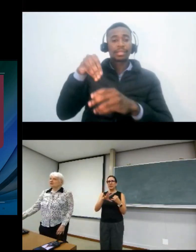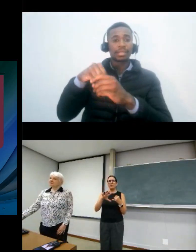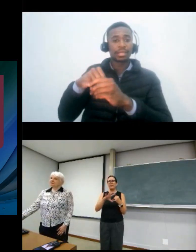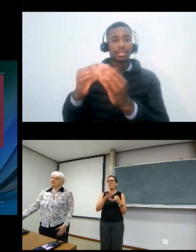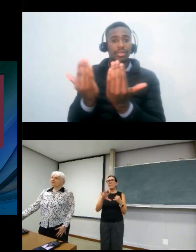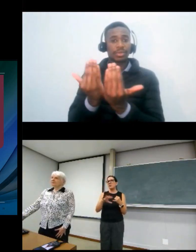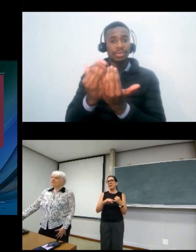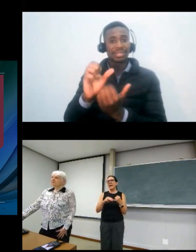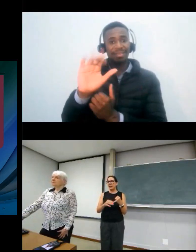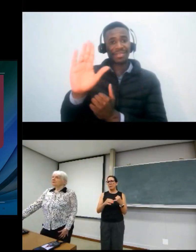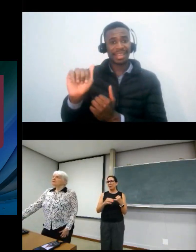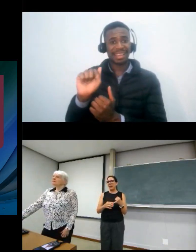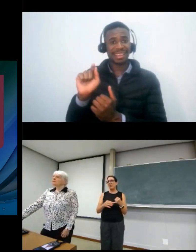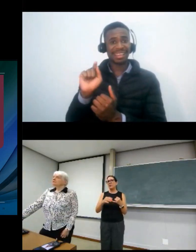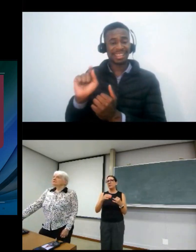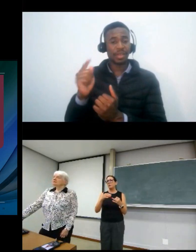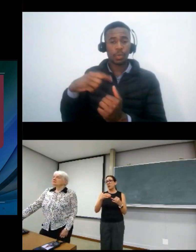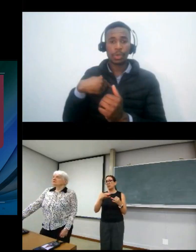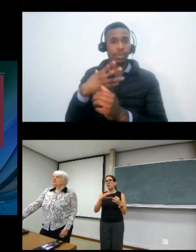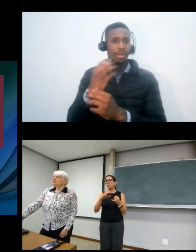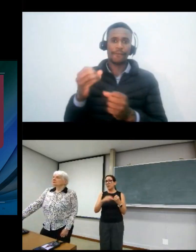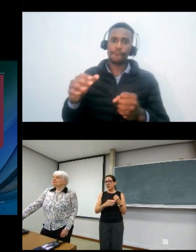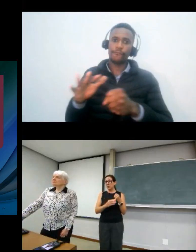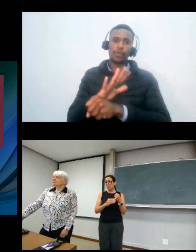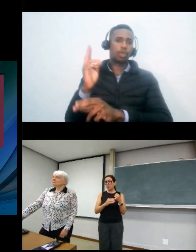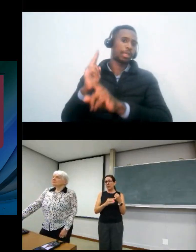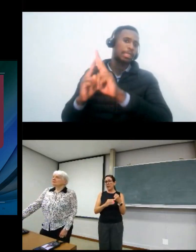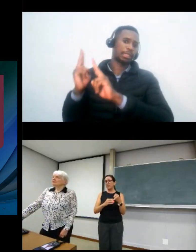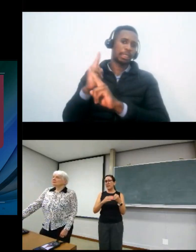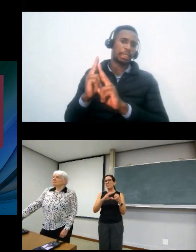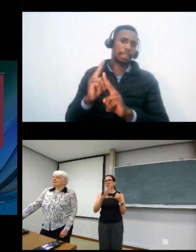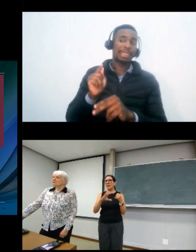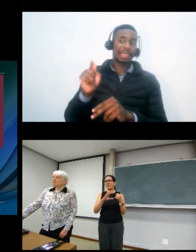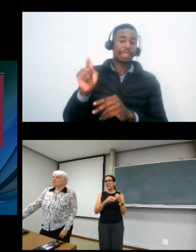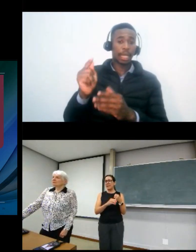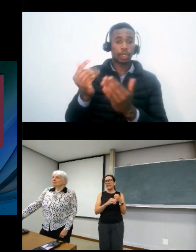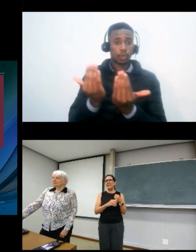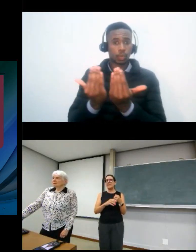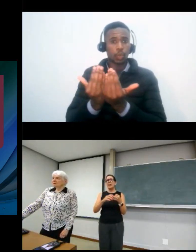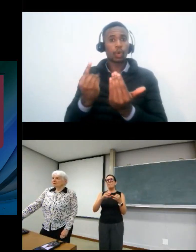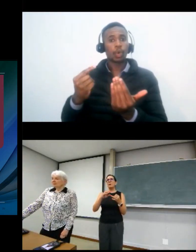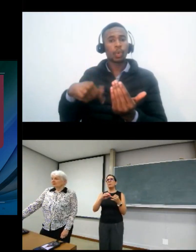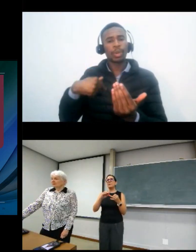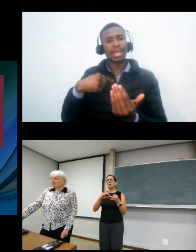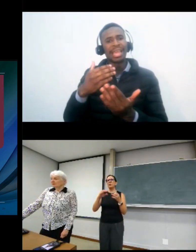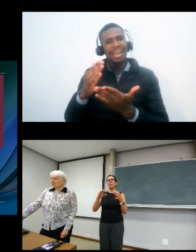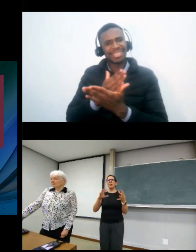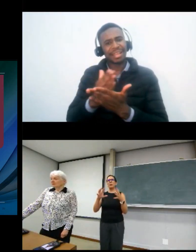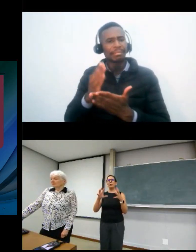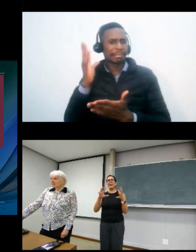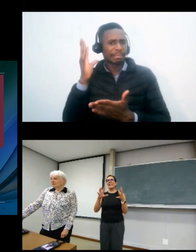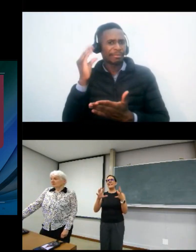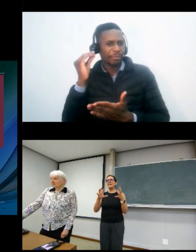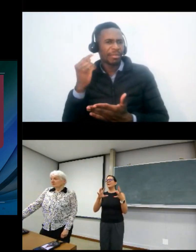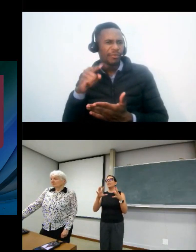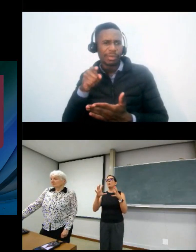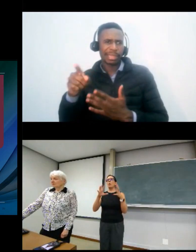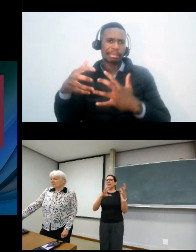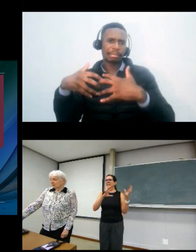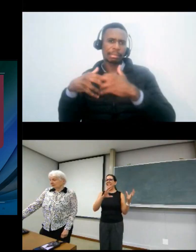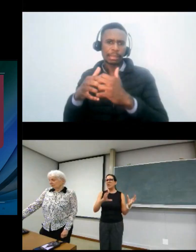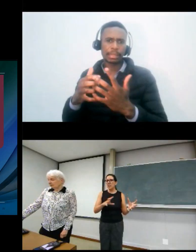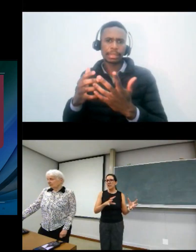we've got, information about how they were founded and what religious order founded them. So we have some ideas, but we don't know